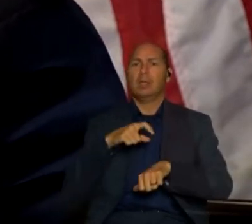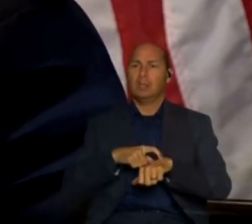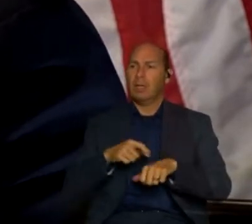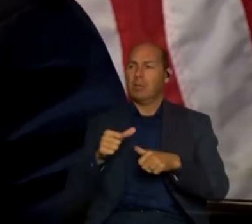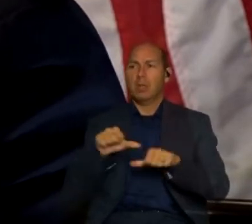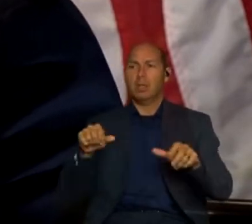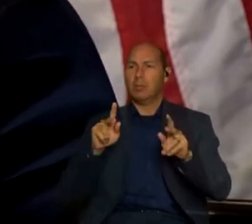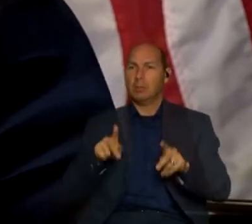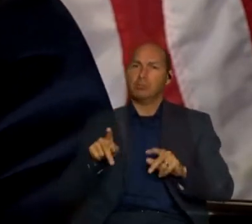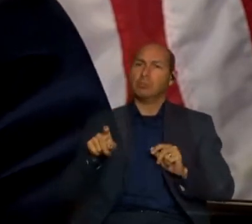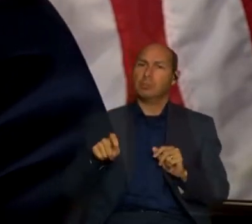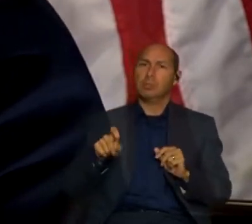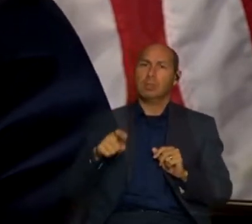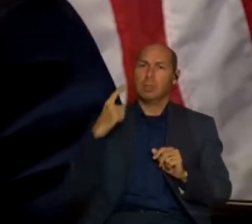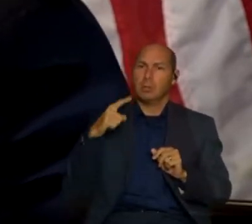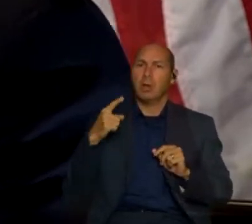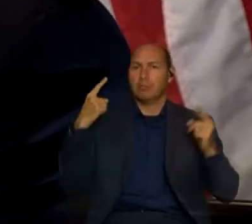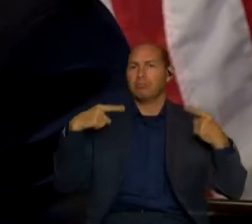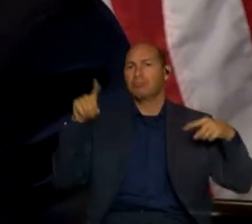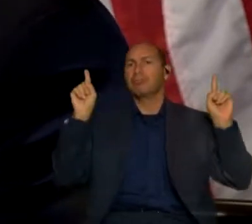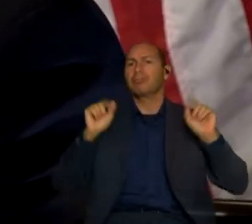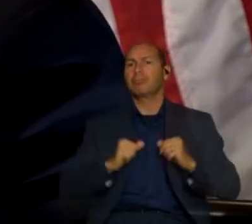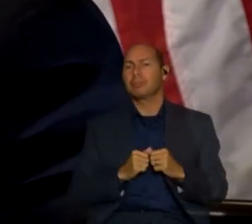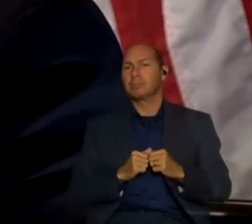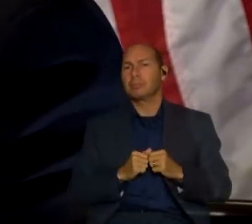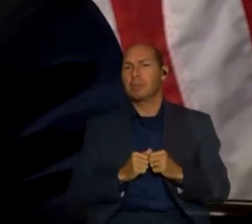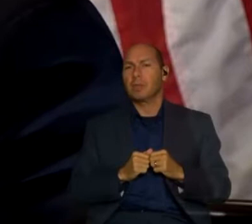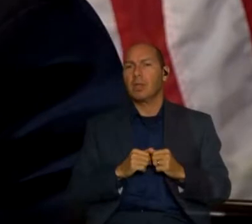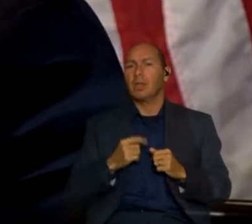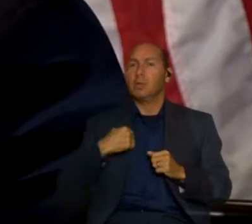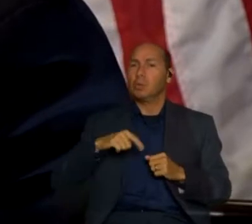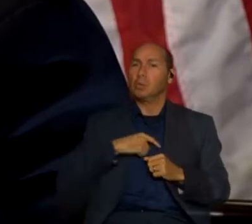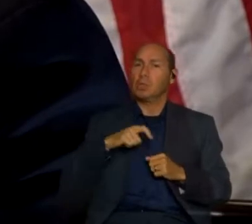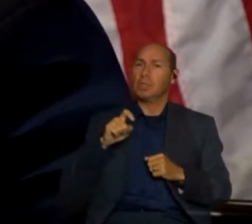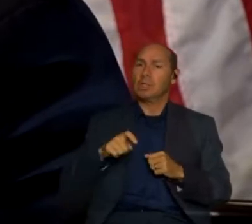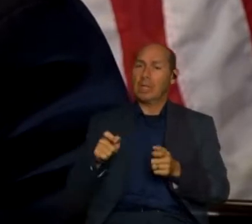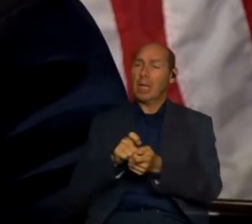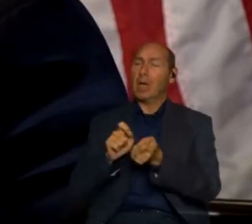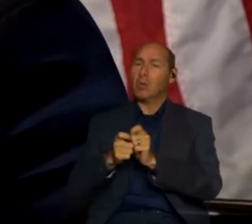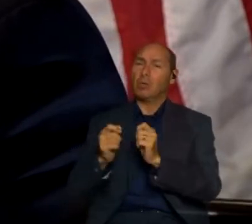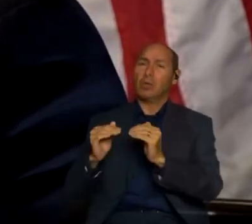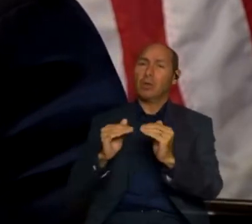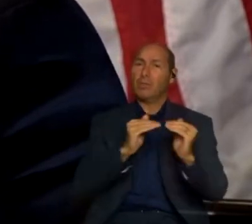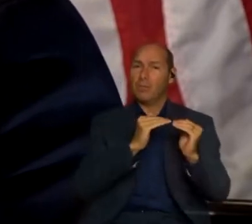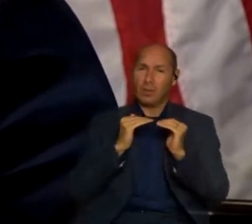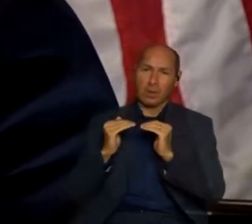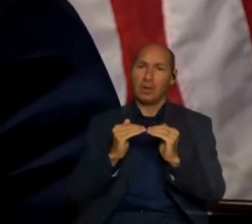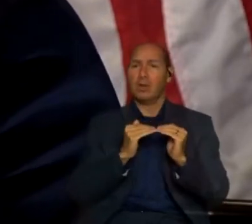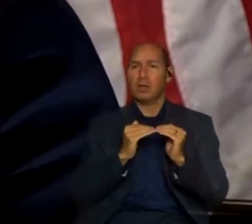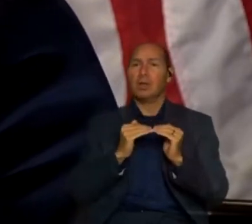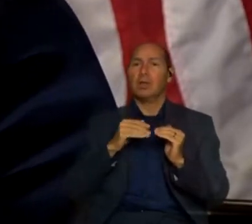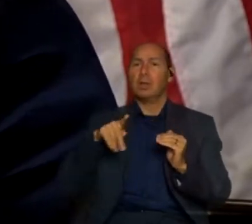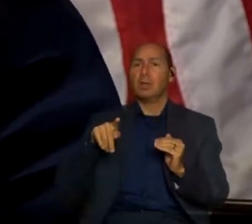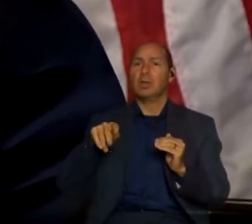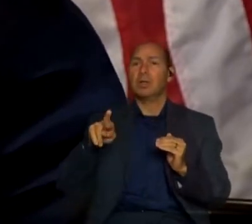this done. The necessity to reach a fair and affordable restructuring agreement for PREPA is, of